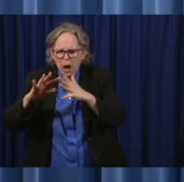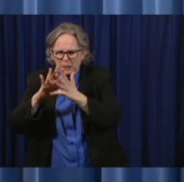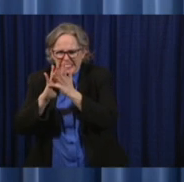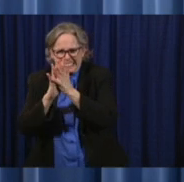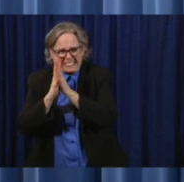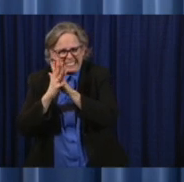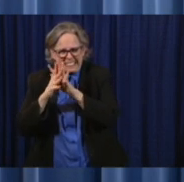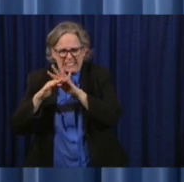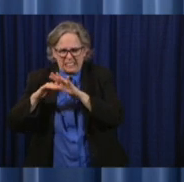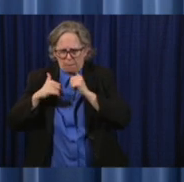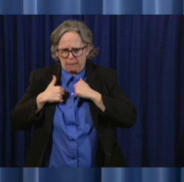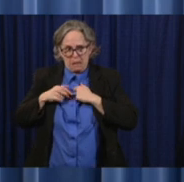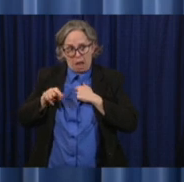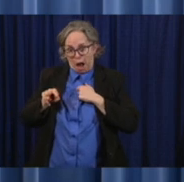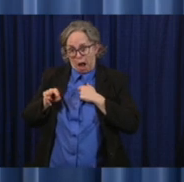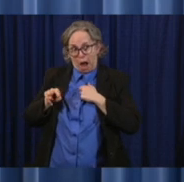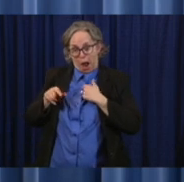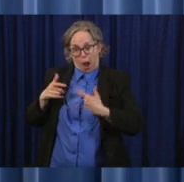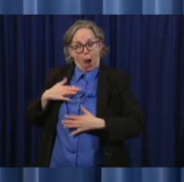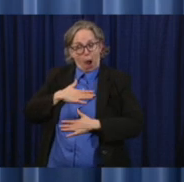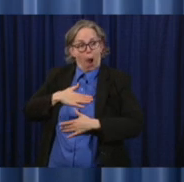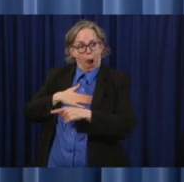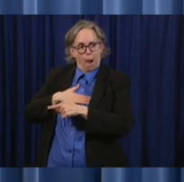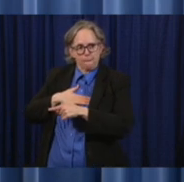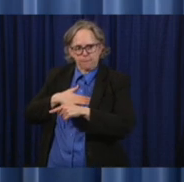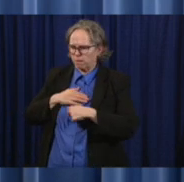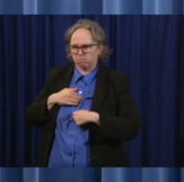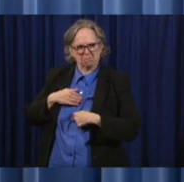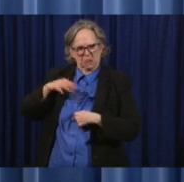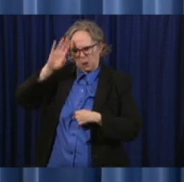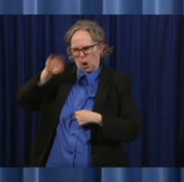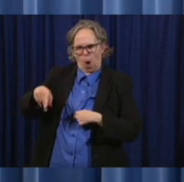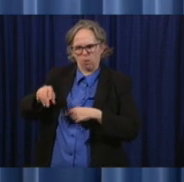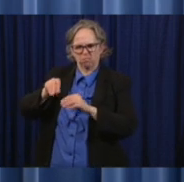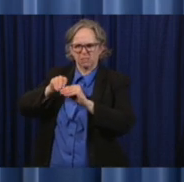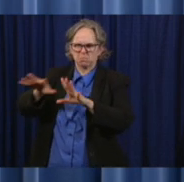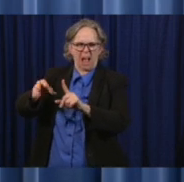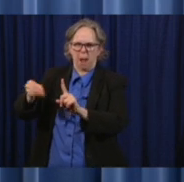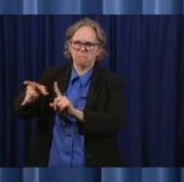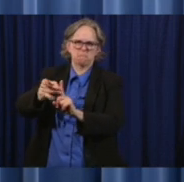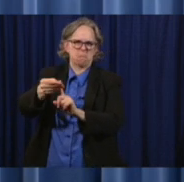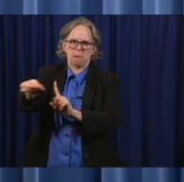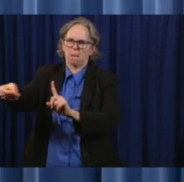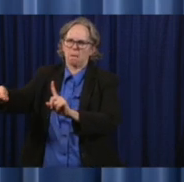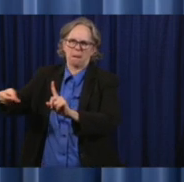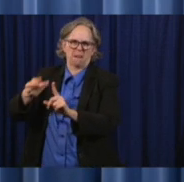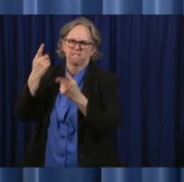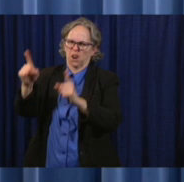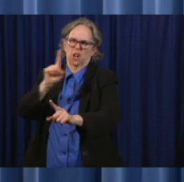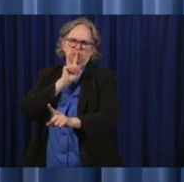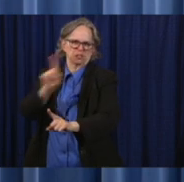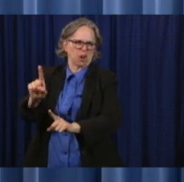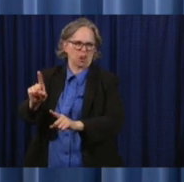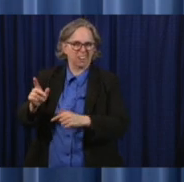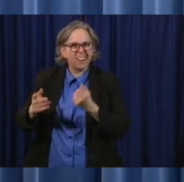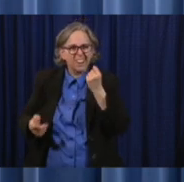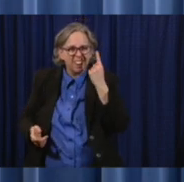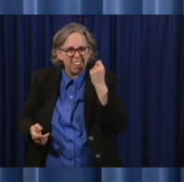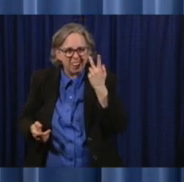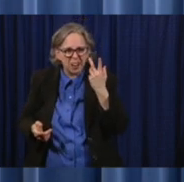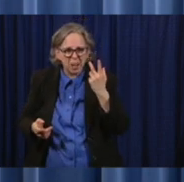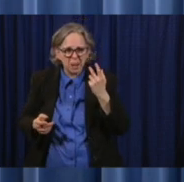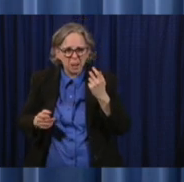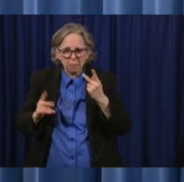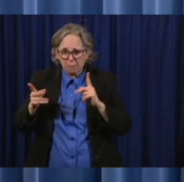were having a great time, but they had to be spreading it because we have so many people who do not show the